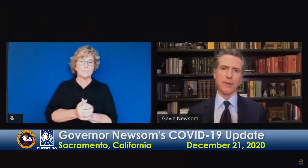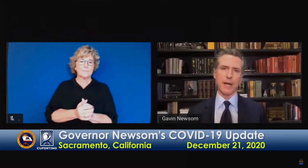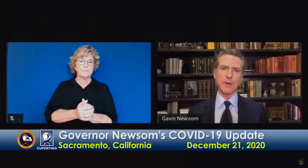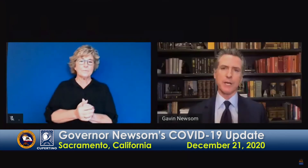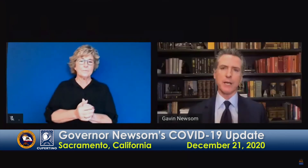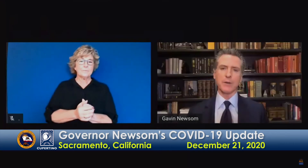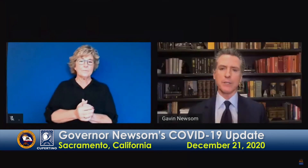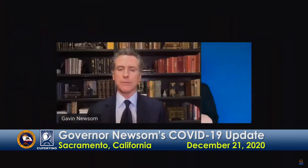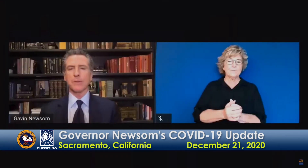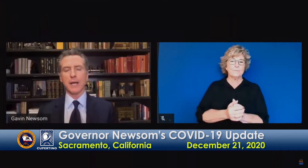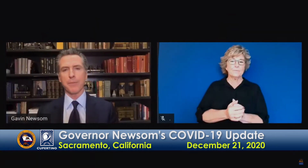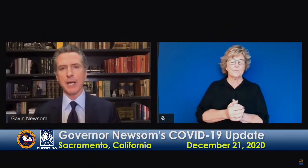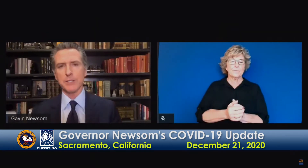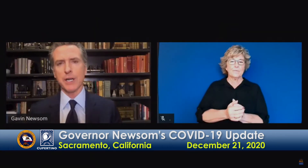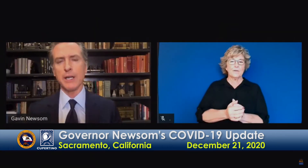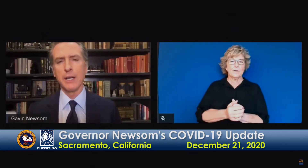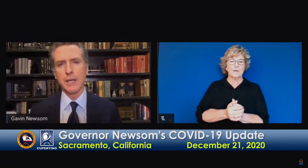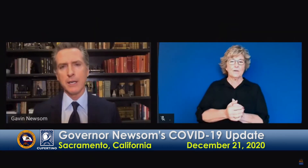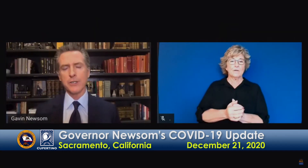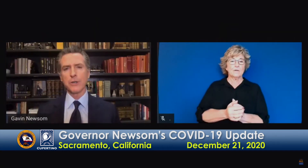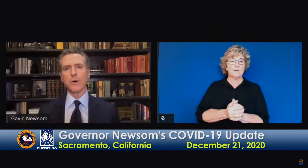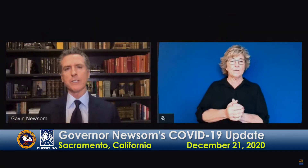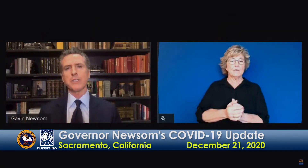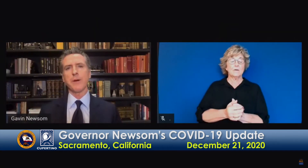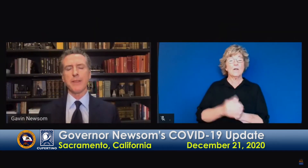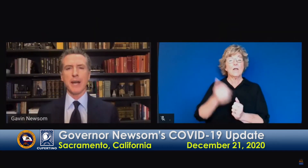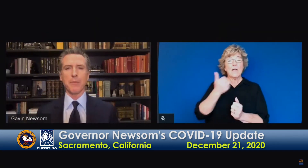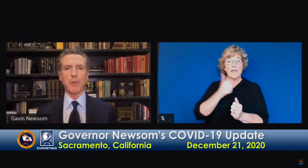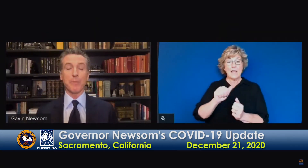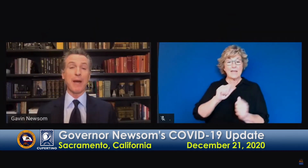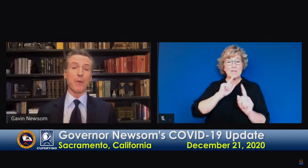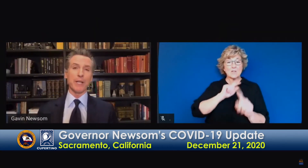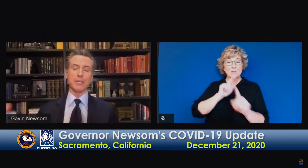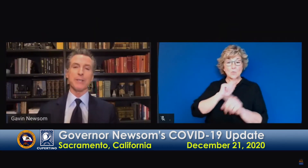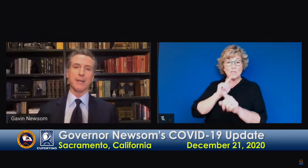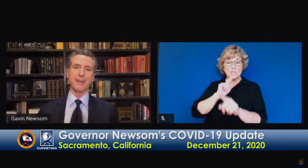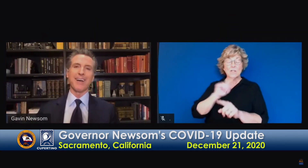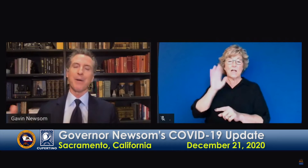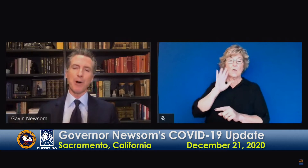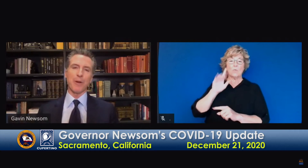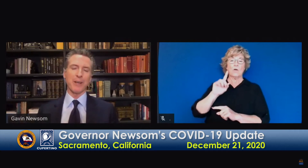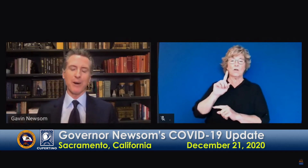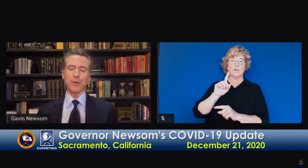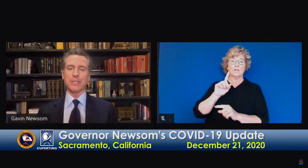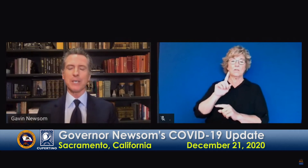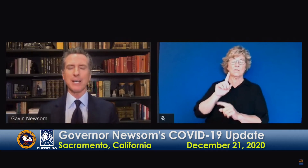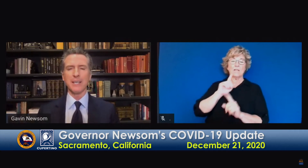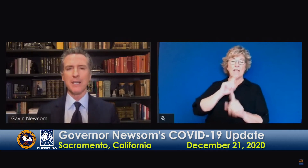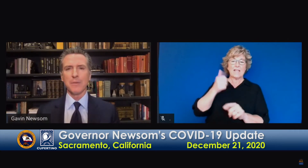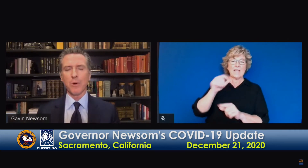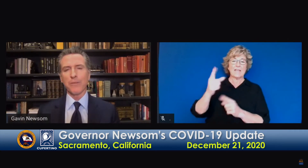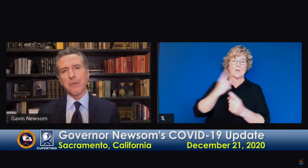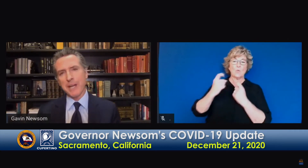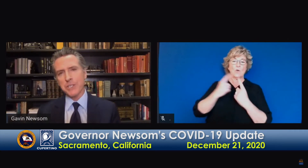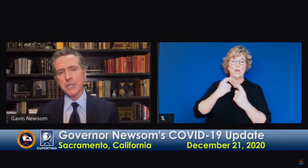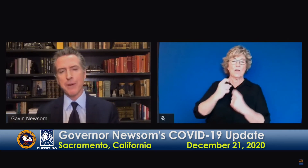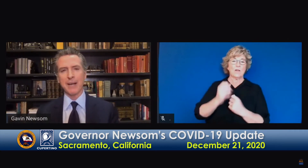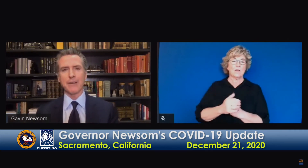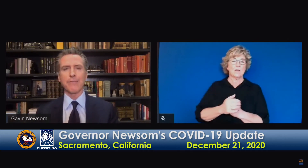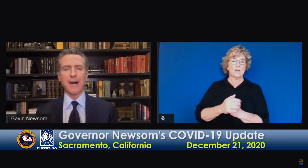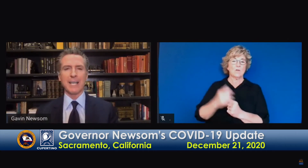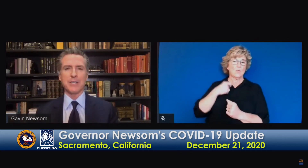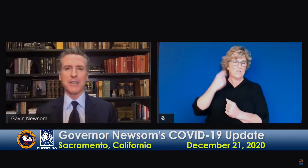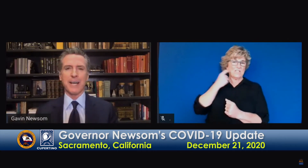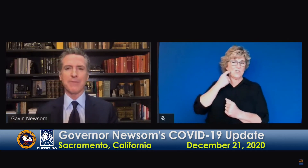For that update, of course, happy to answer any additional questions about that in a moment. By the way, just a moment ago, we just got more information